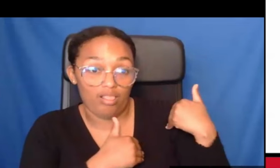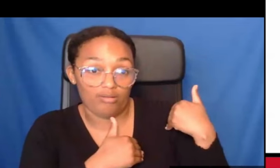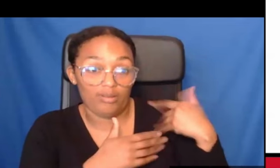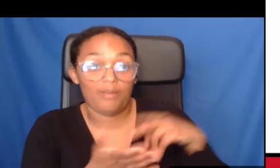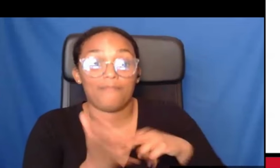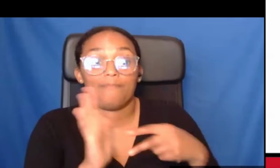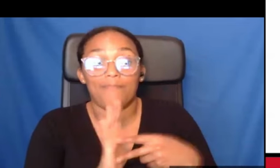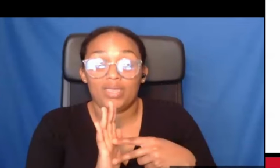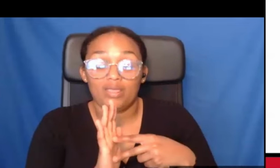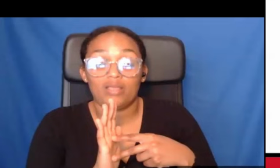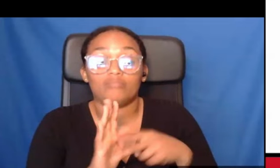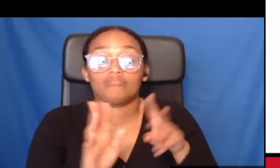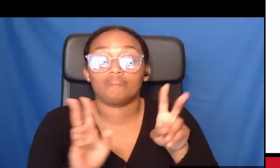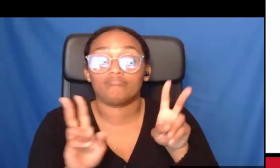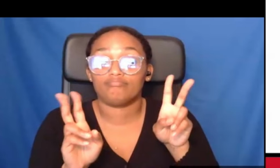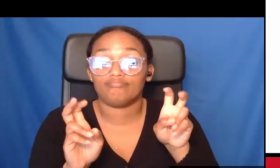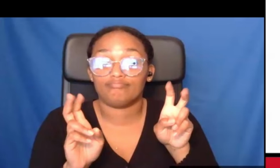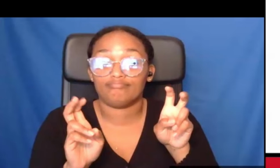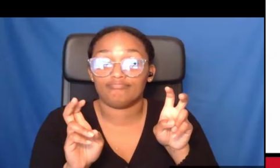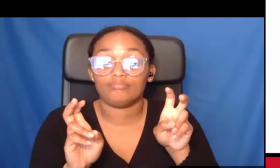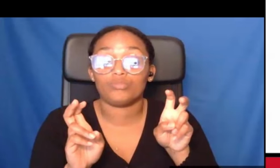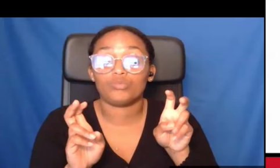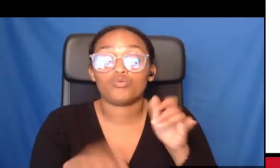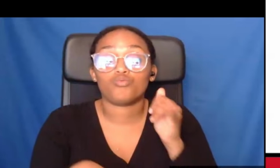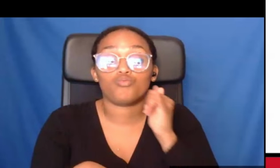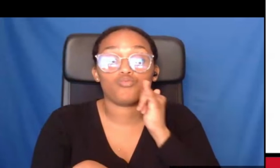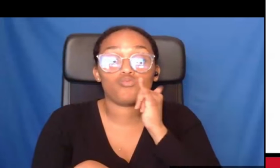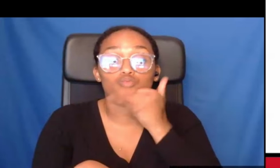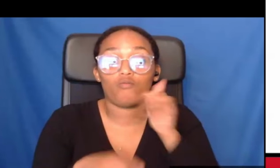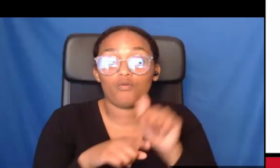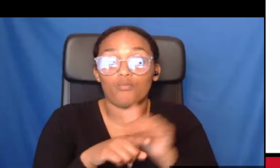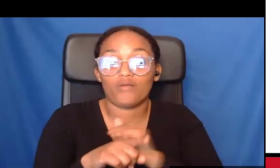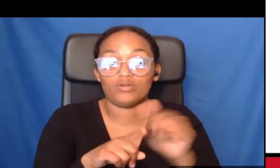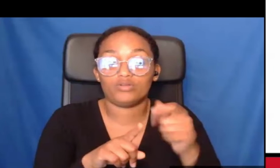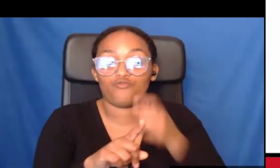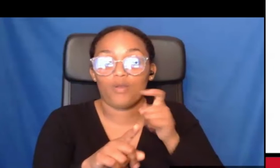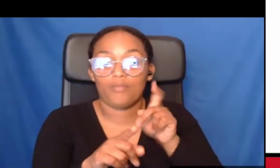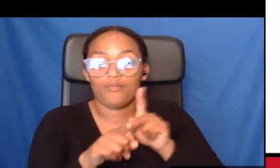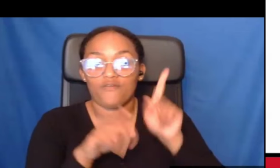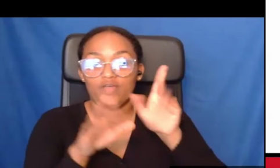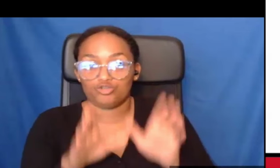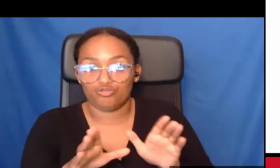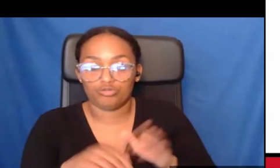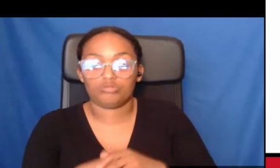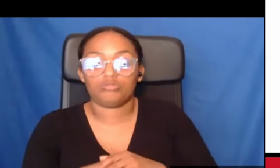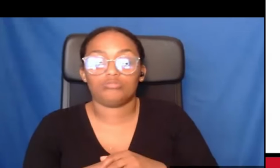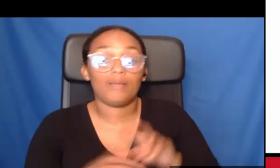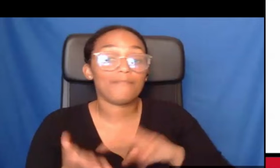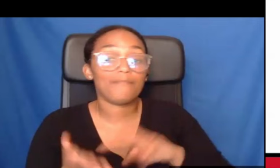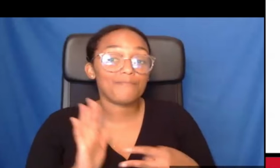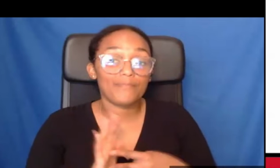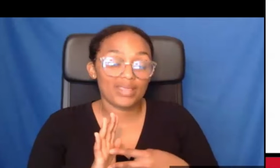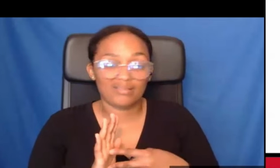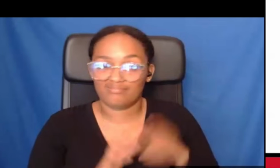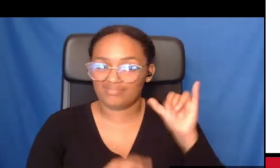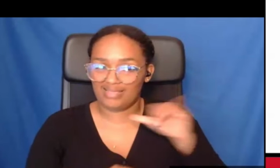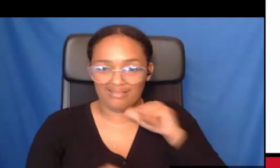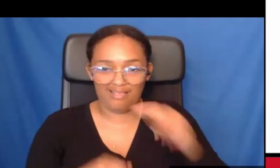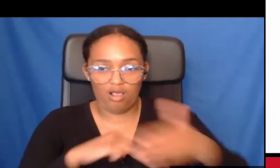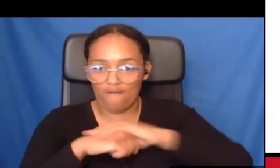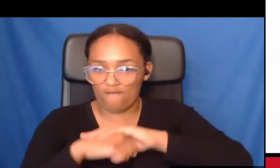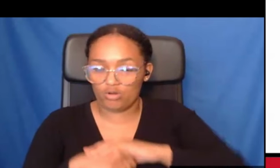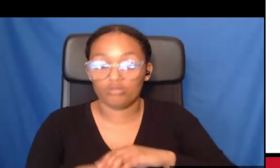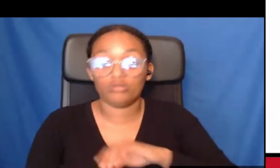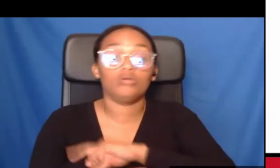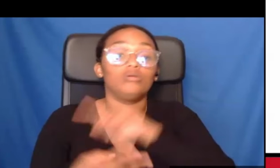arising from allegedly wrongful practice by professionals. So within the BOP, you will not find that. You will not find the auto